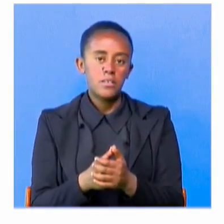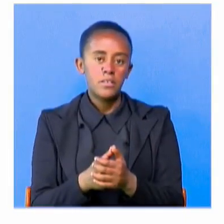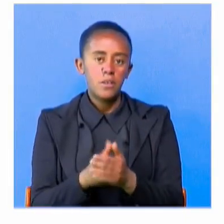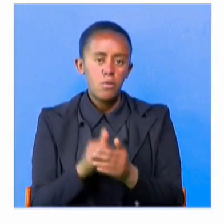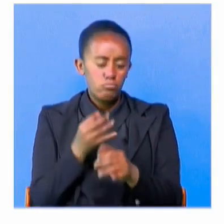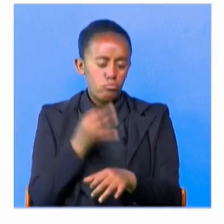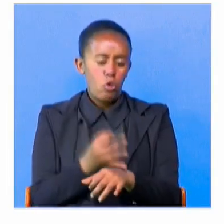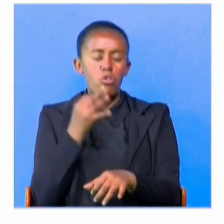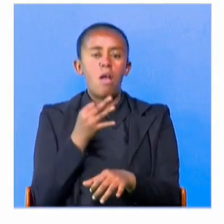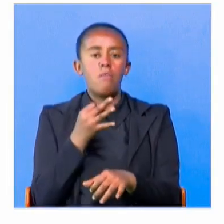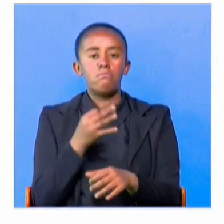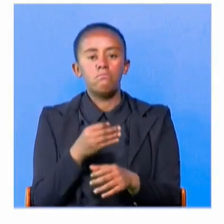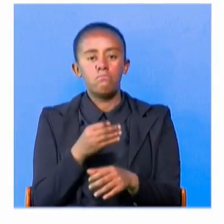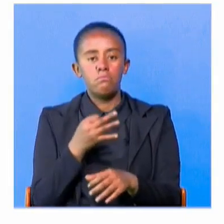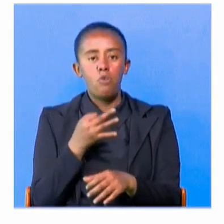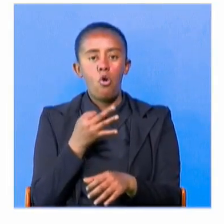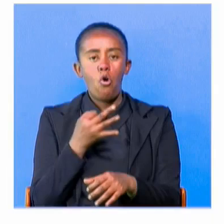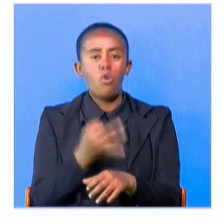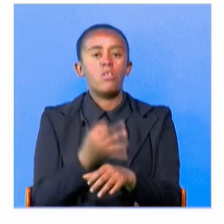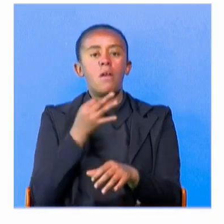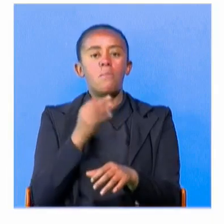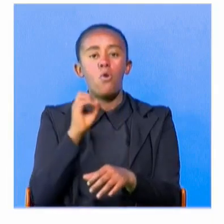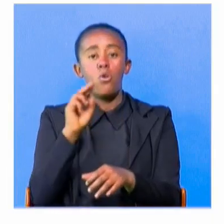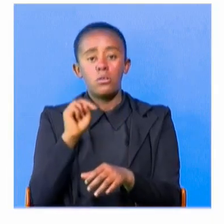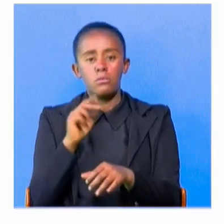on time.